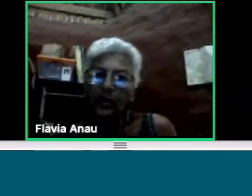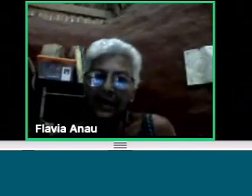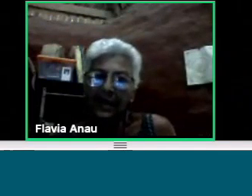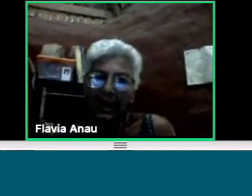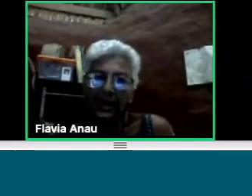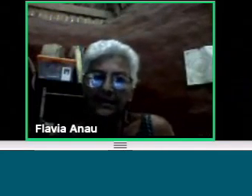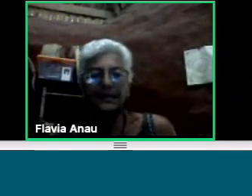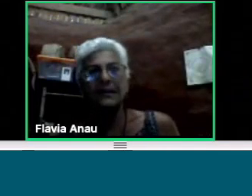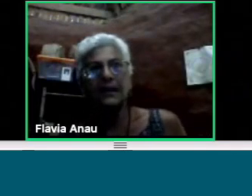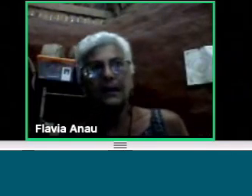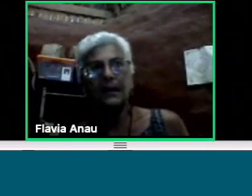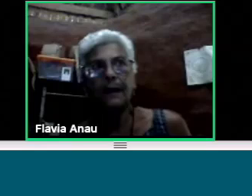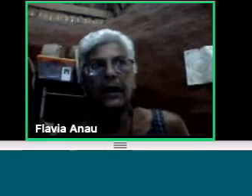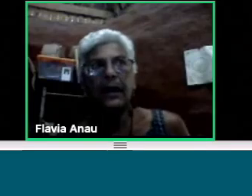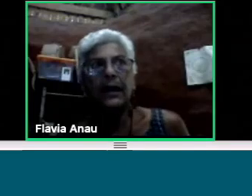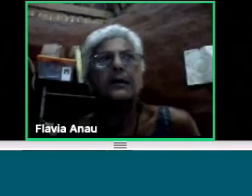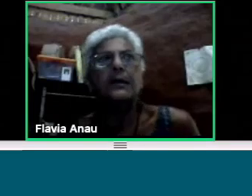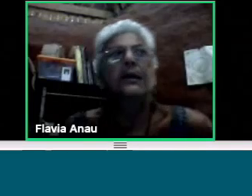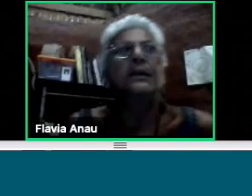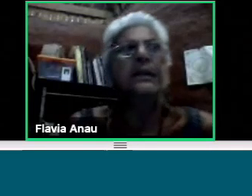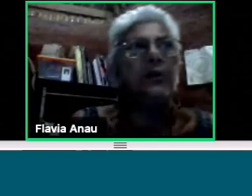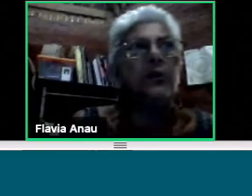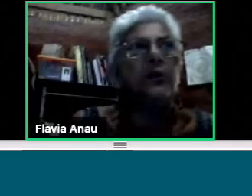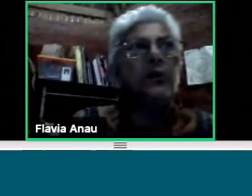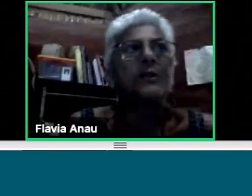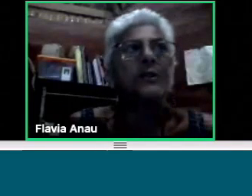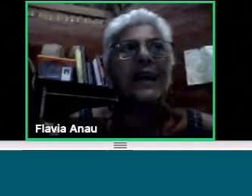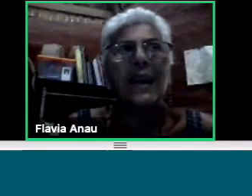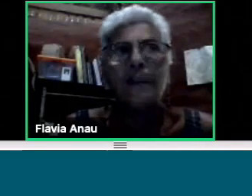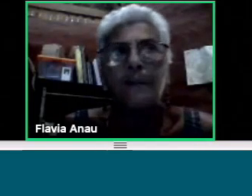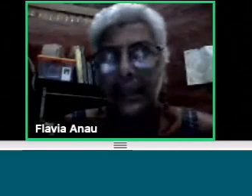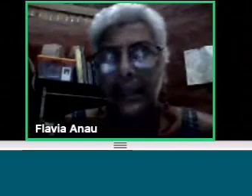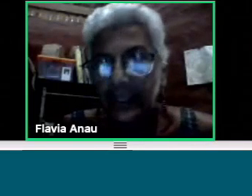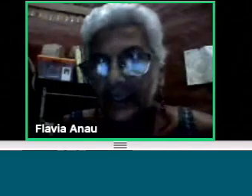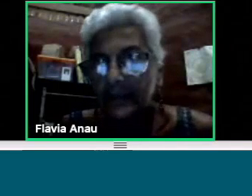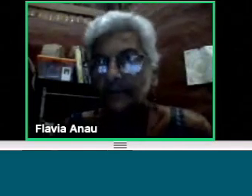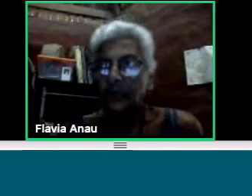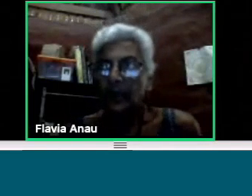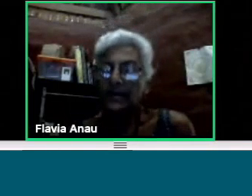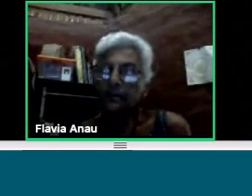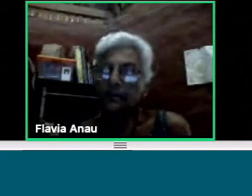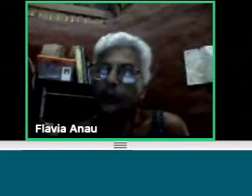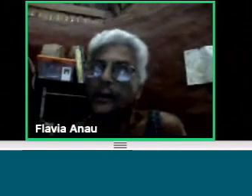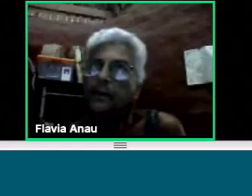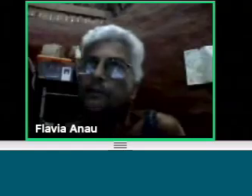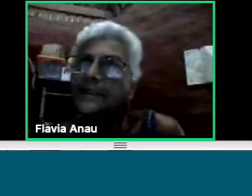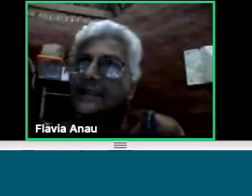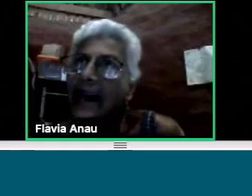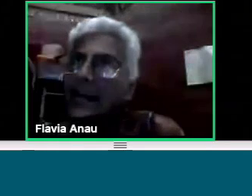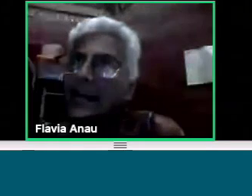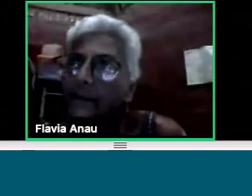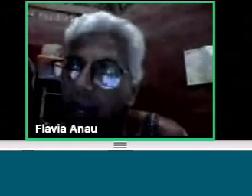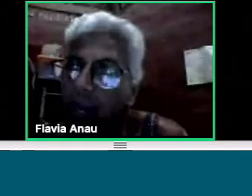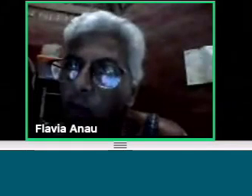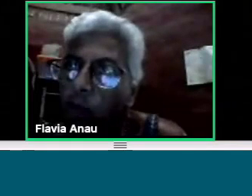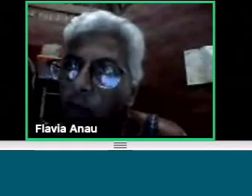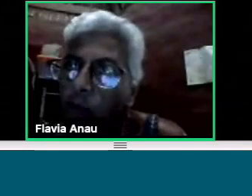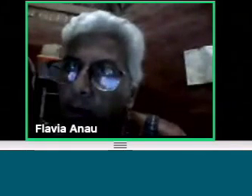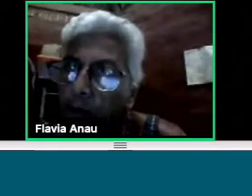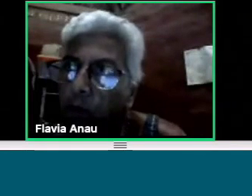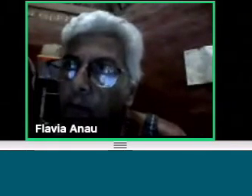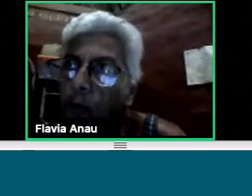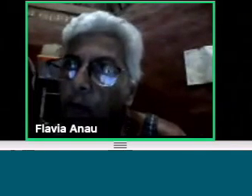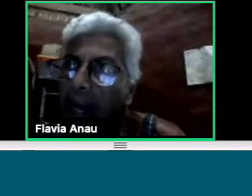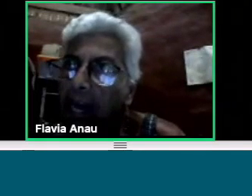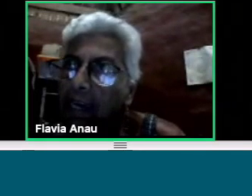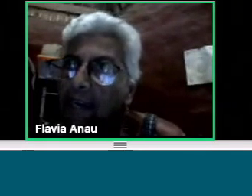that they suffer from any disability. Those are the areas we work with within this matrix. If so,